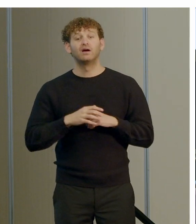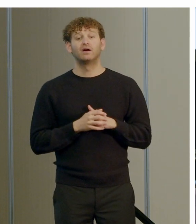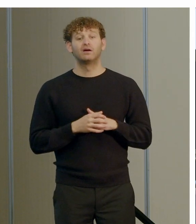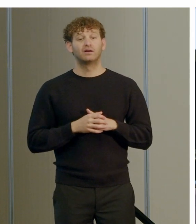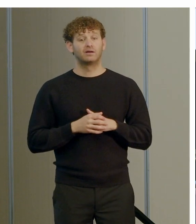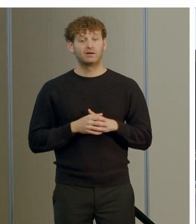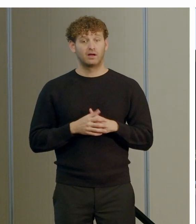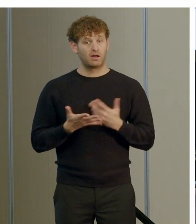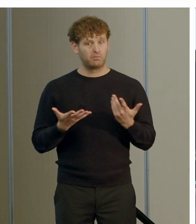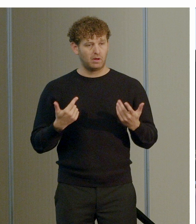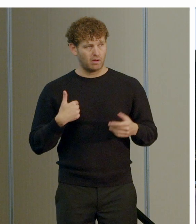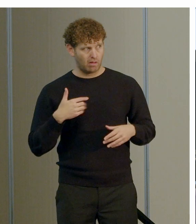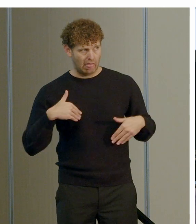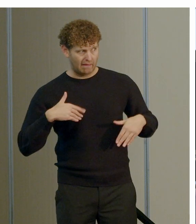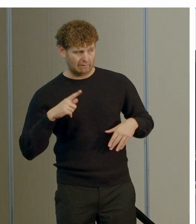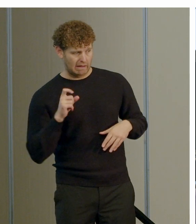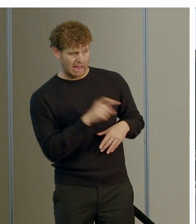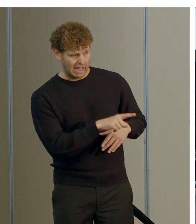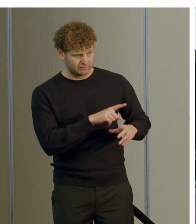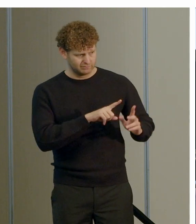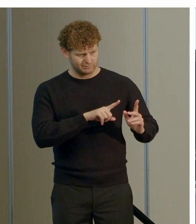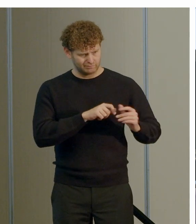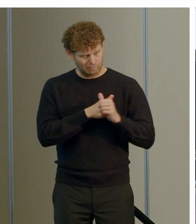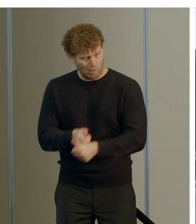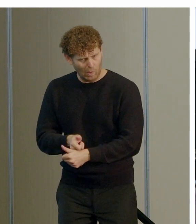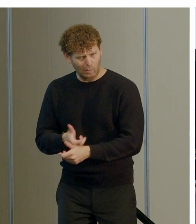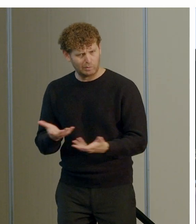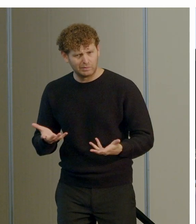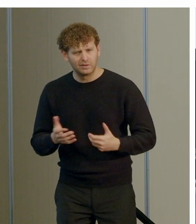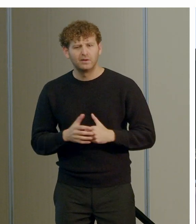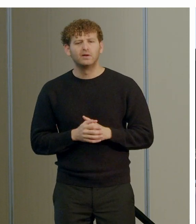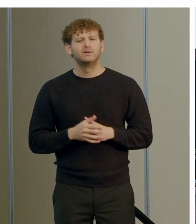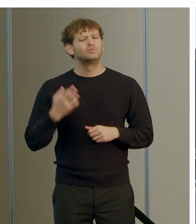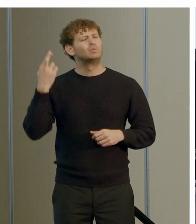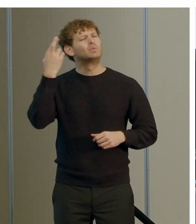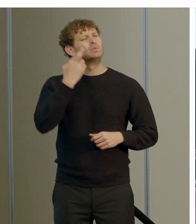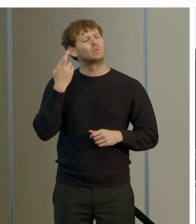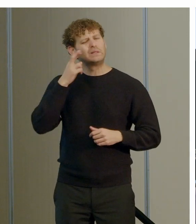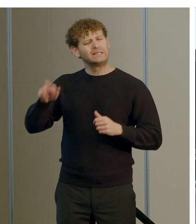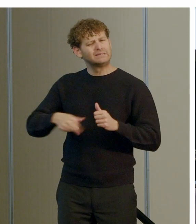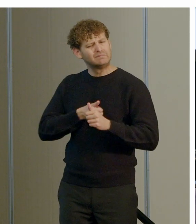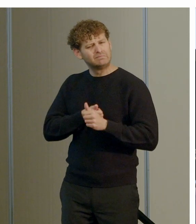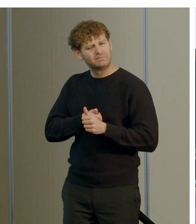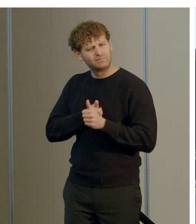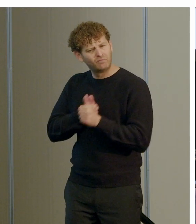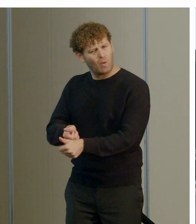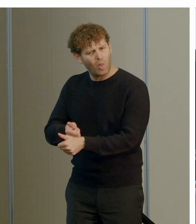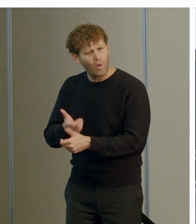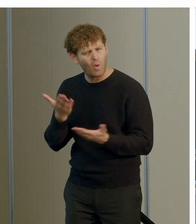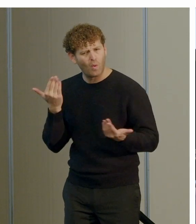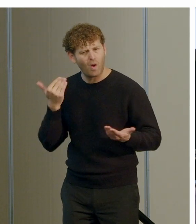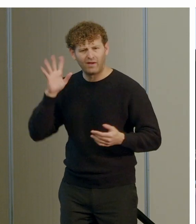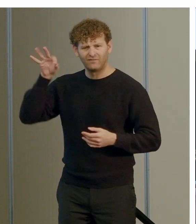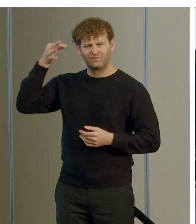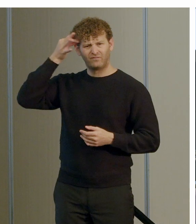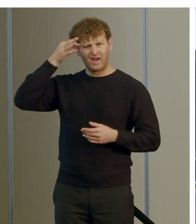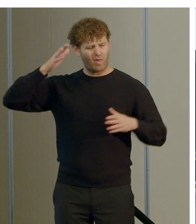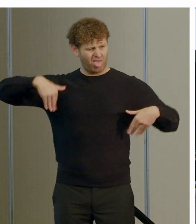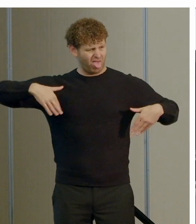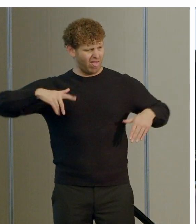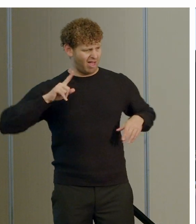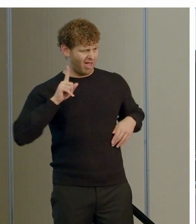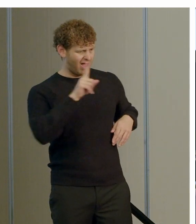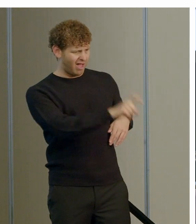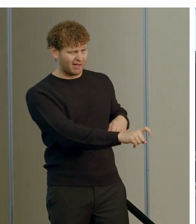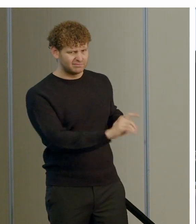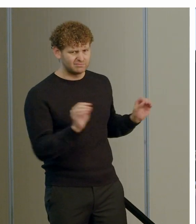legit reasons why a federal government organization was not asking for that, because there are some exceptions built into